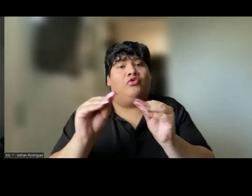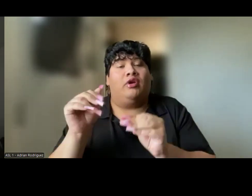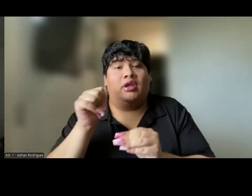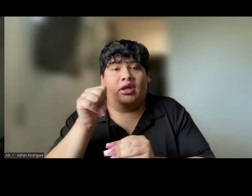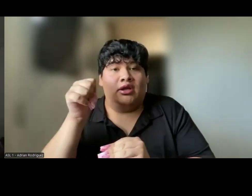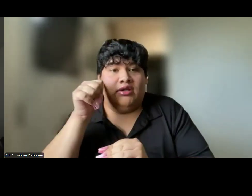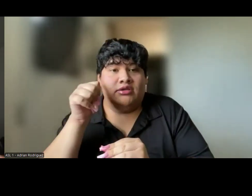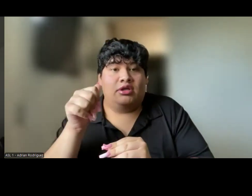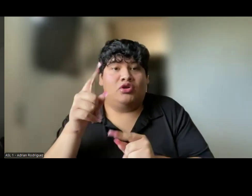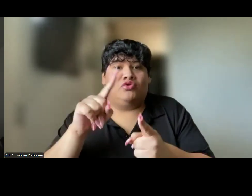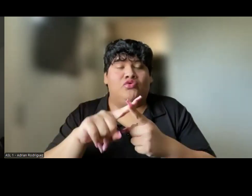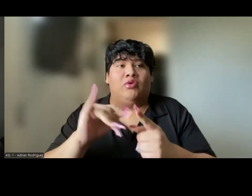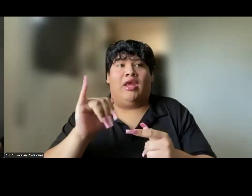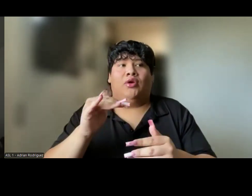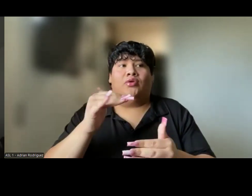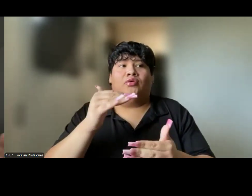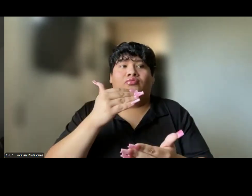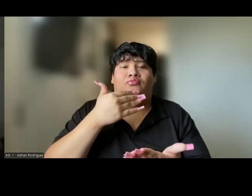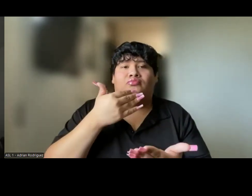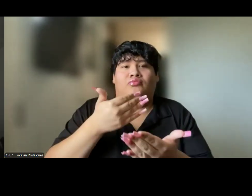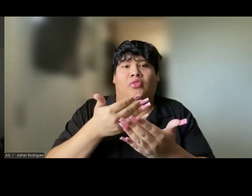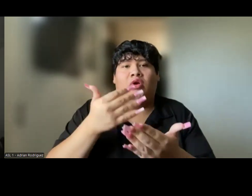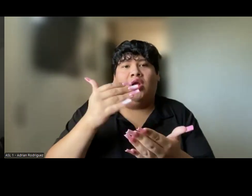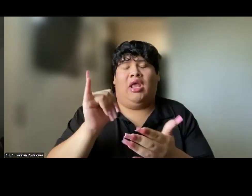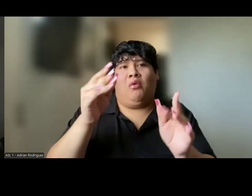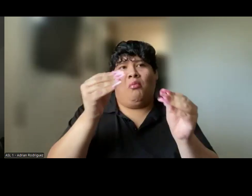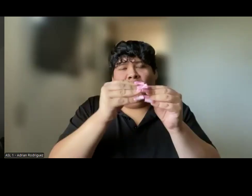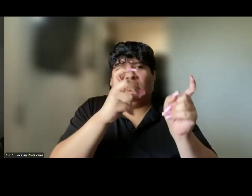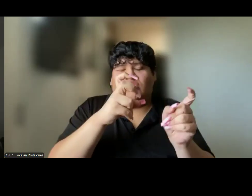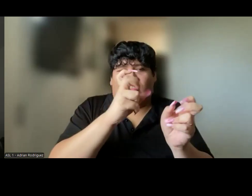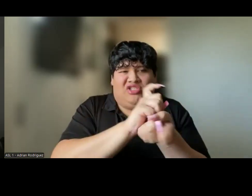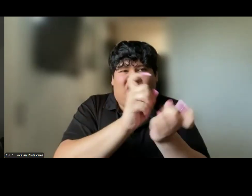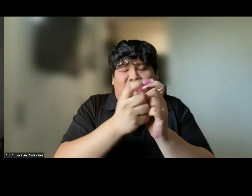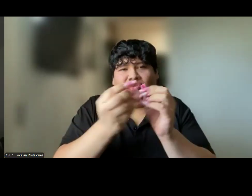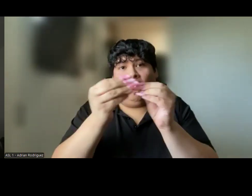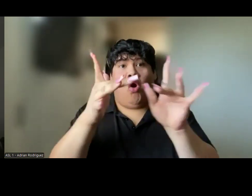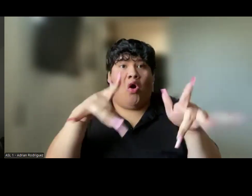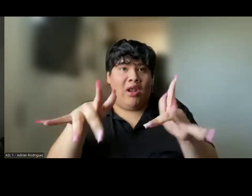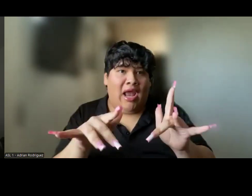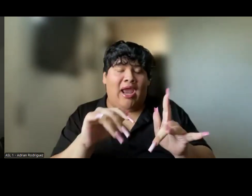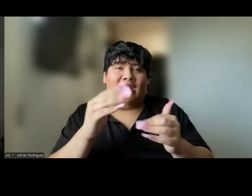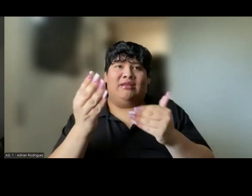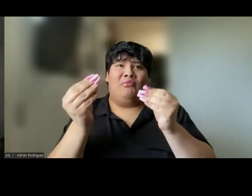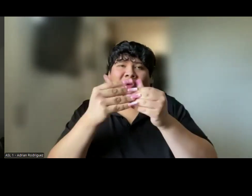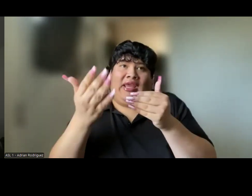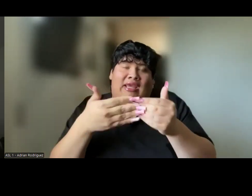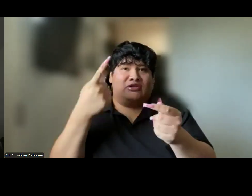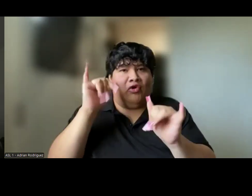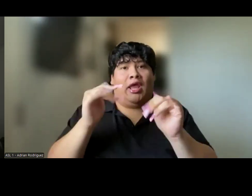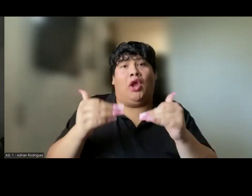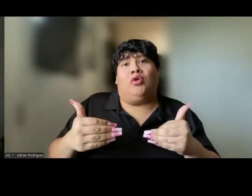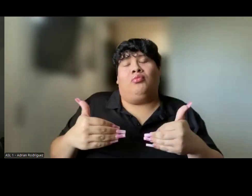networks into modern times and making more information available online. So look forward to like the next iteration of how we